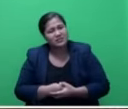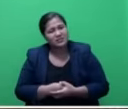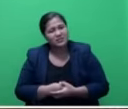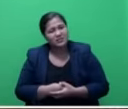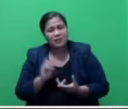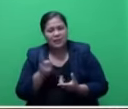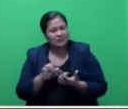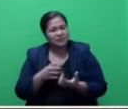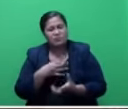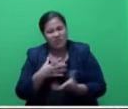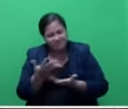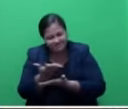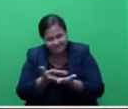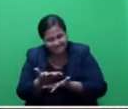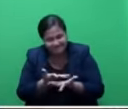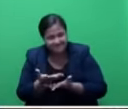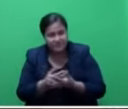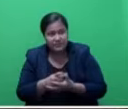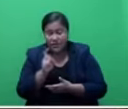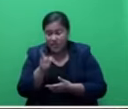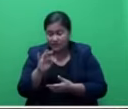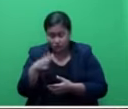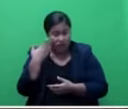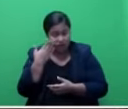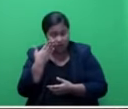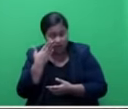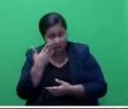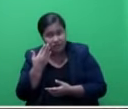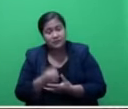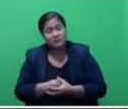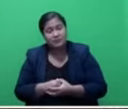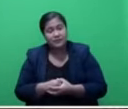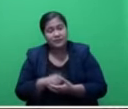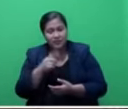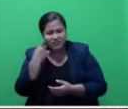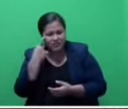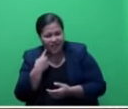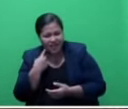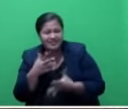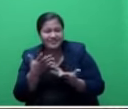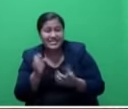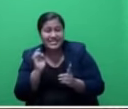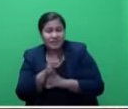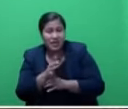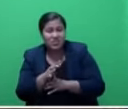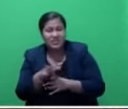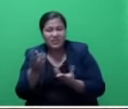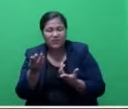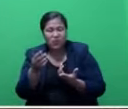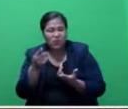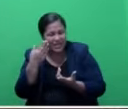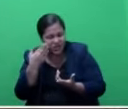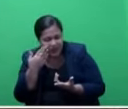considerations. So, if you're a European, you had your case only tried exclusively by a European jury. But